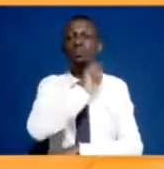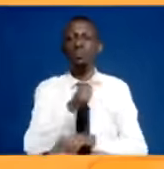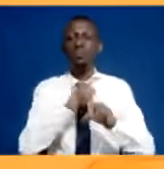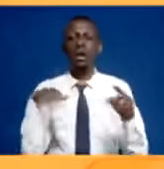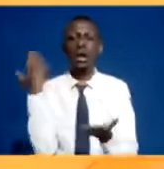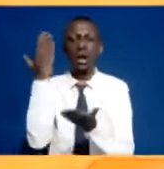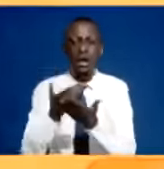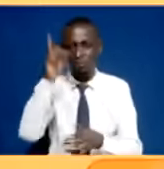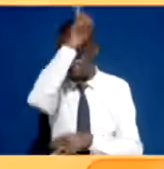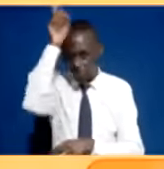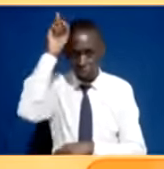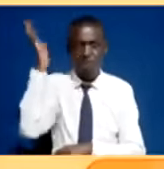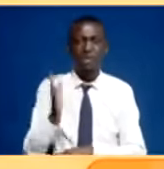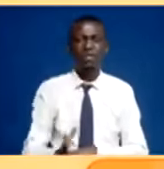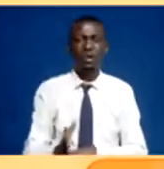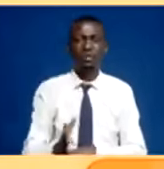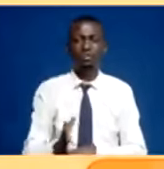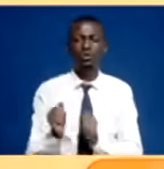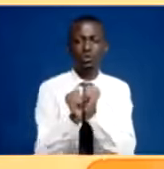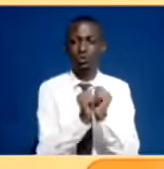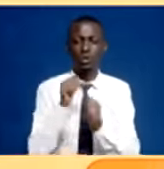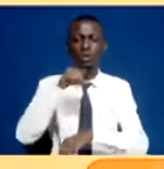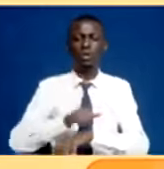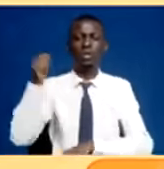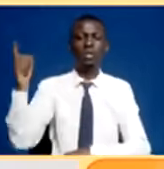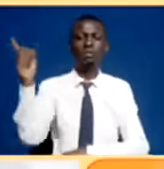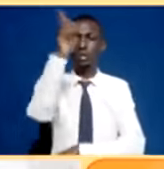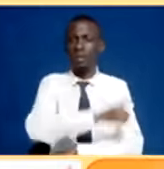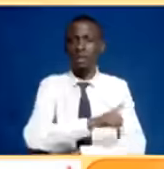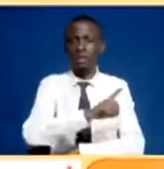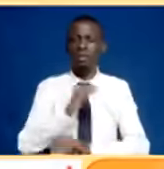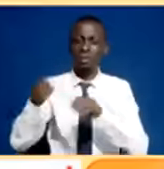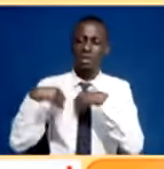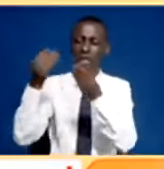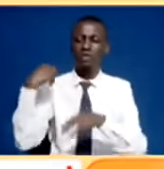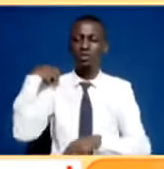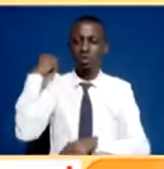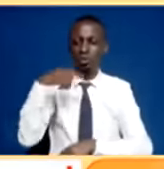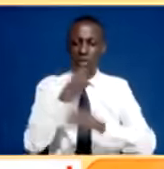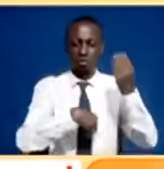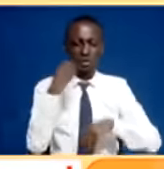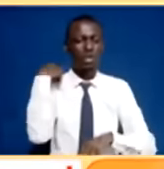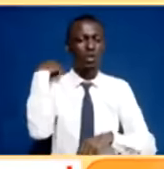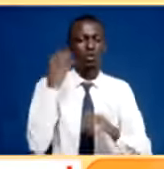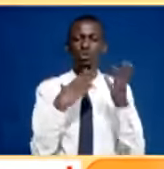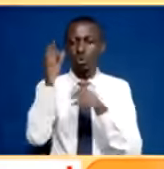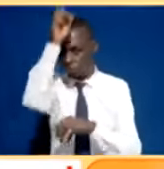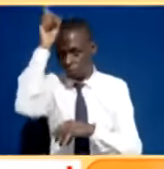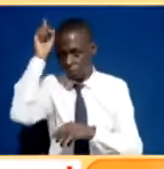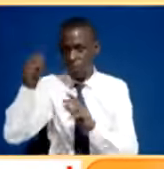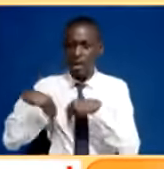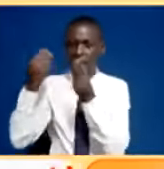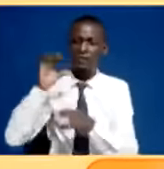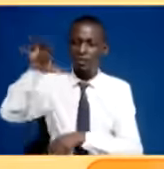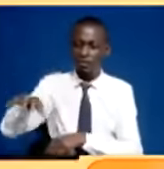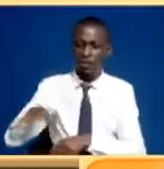home. Nitulivyo tuko naye mchana nikimpea nguo mimi nauzanga manguo aende nyumbani na nikampea fear ile tu